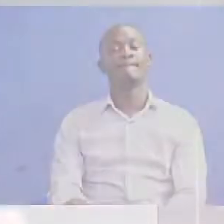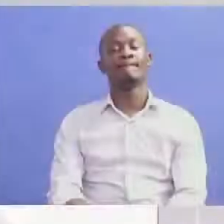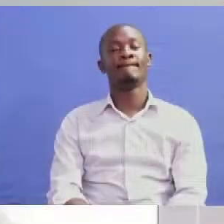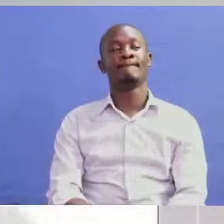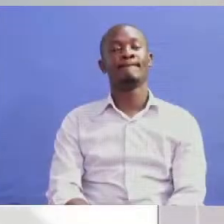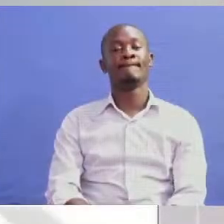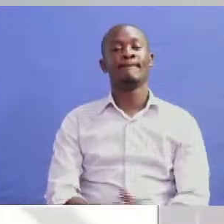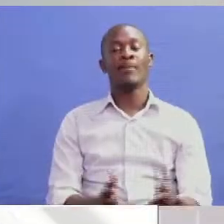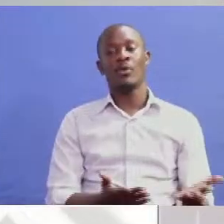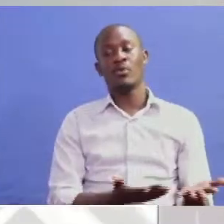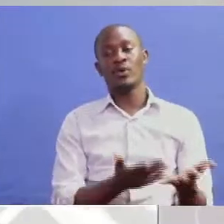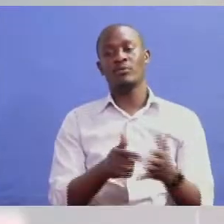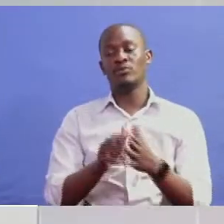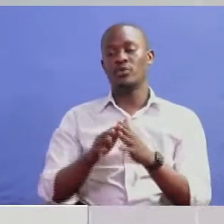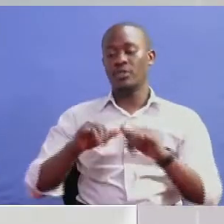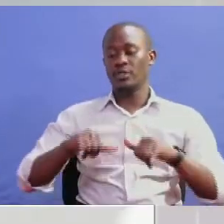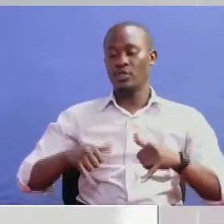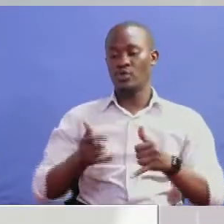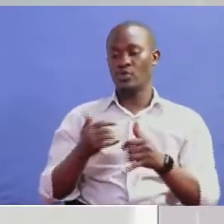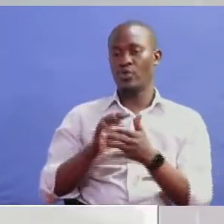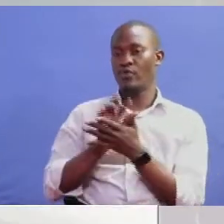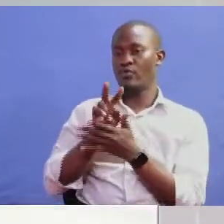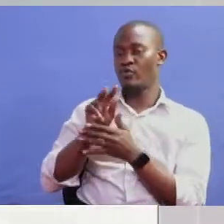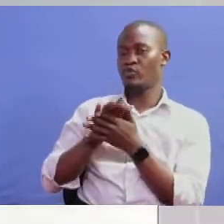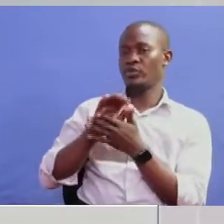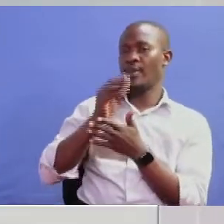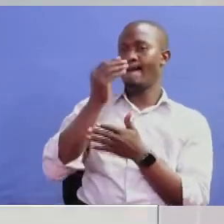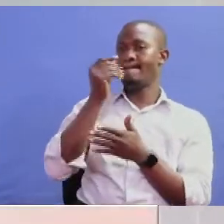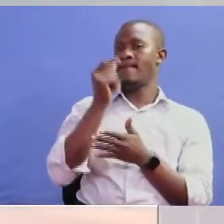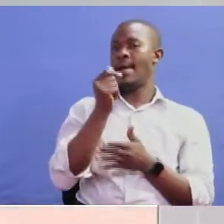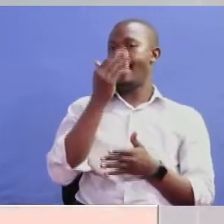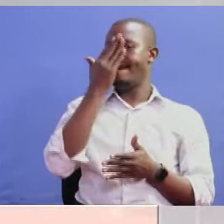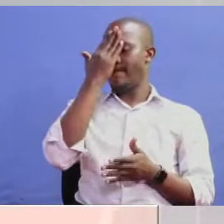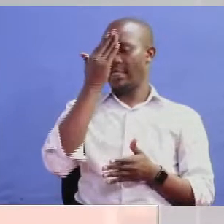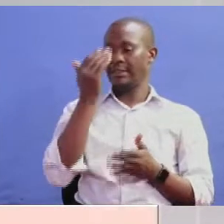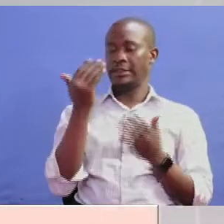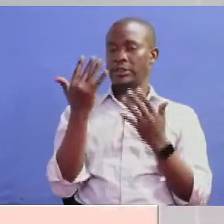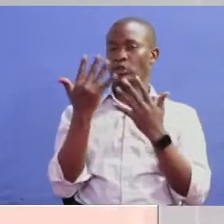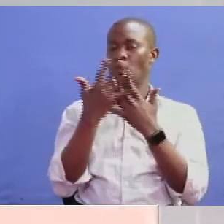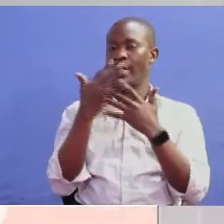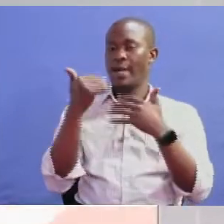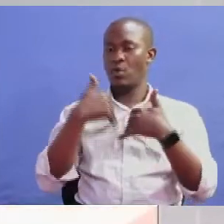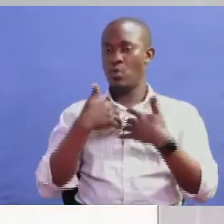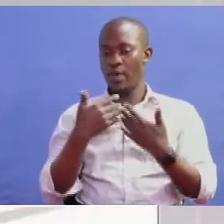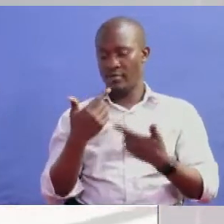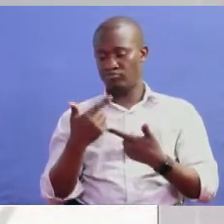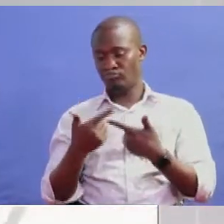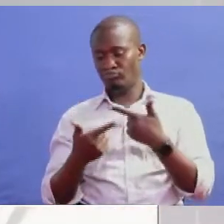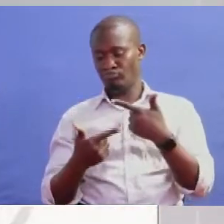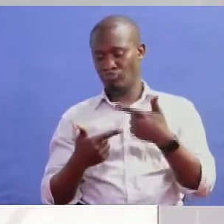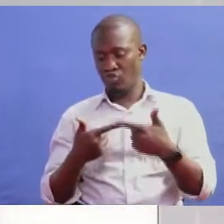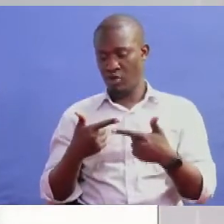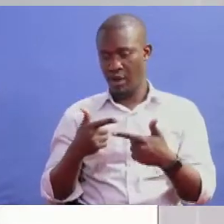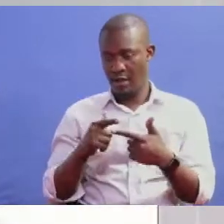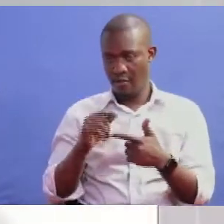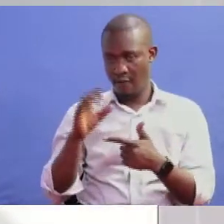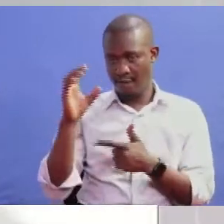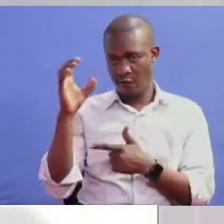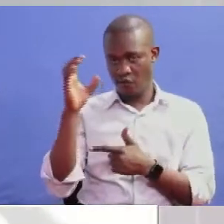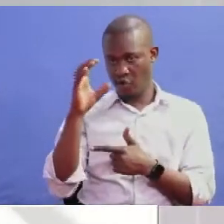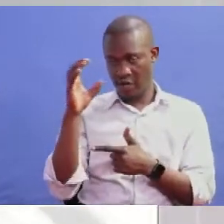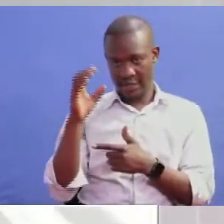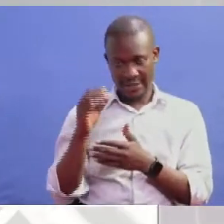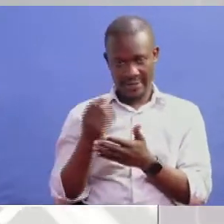All right, welcome back to the broadcast. You're watching Money Monday, and tonight we are gearing up for Customer Service